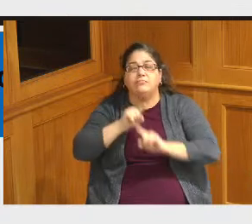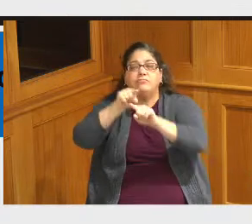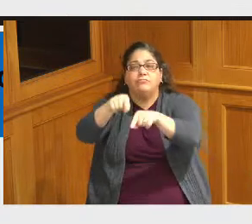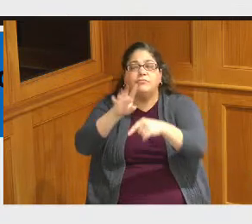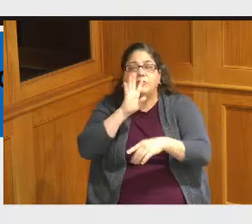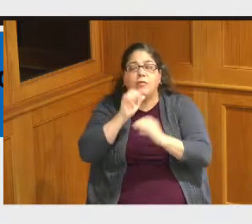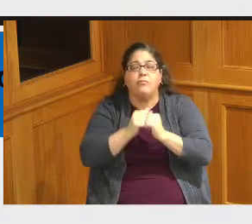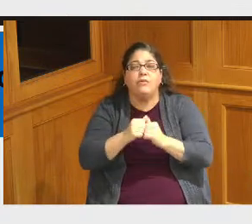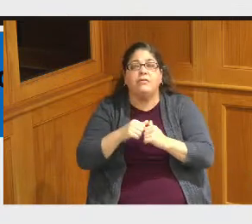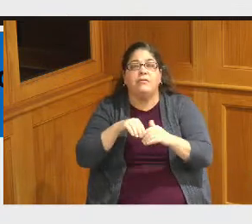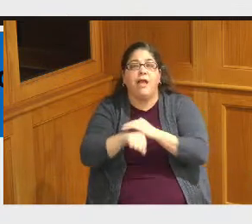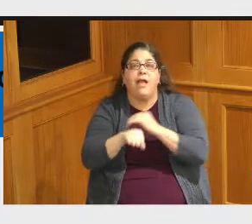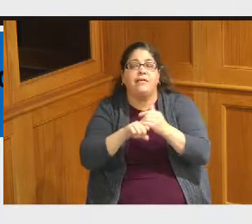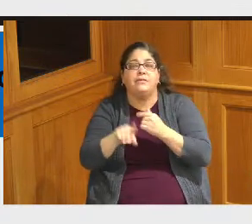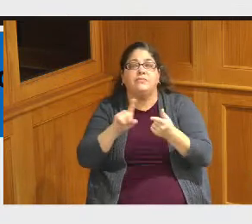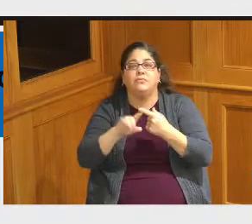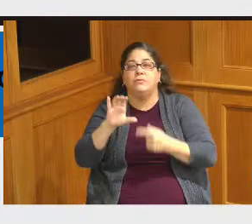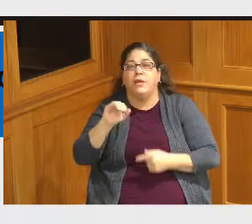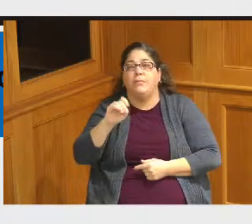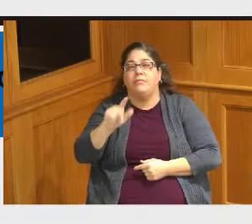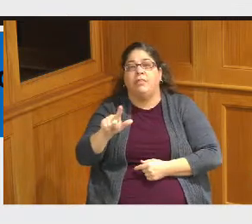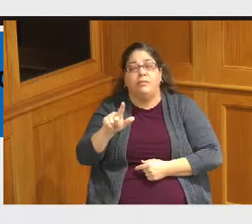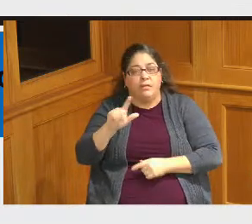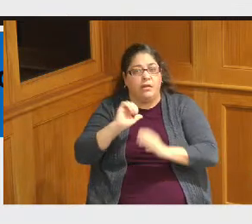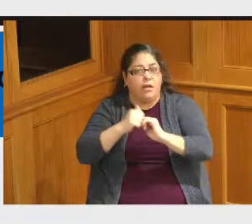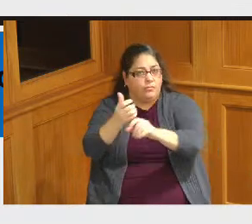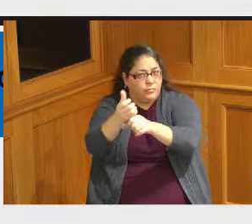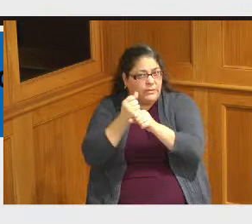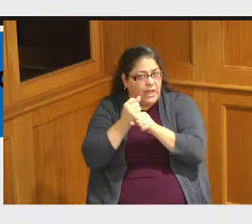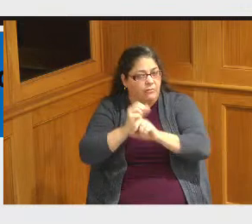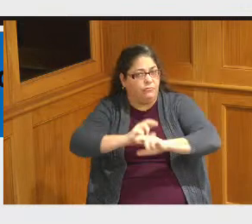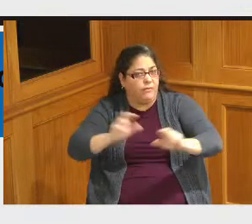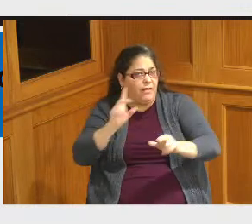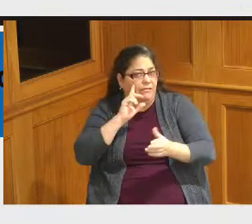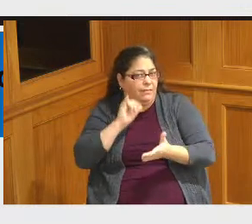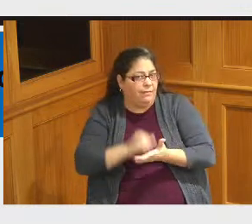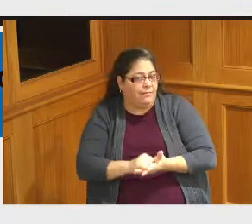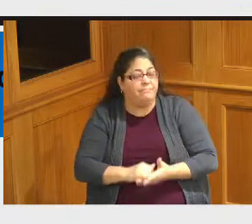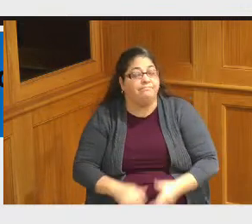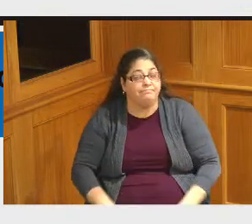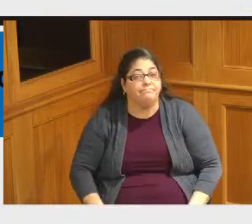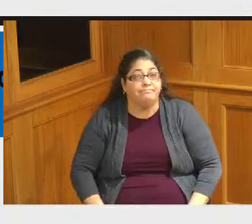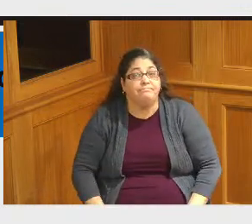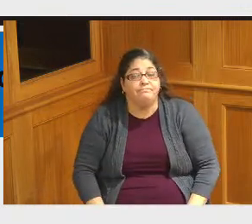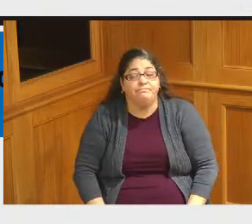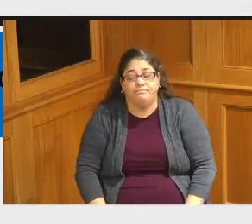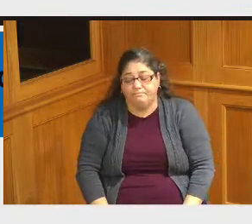businesses about access to capital and how you get ready for that.